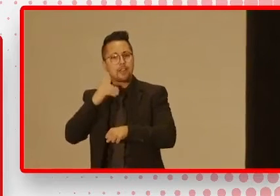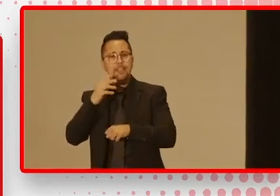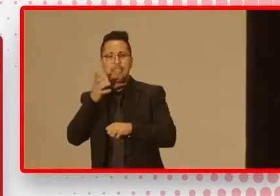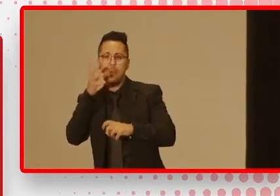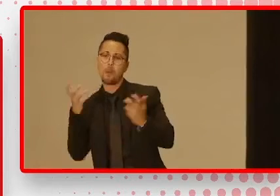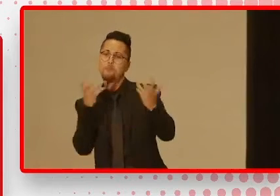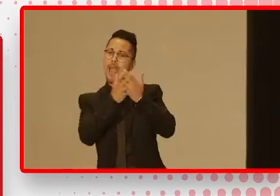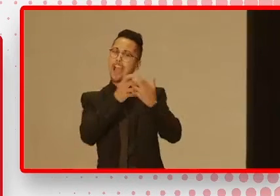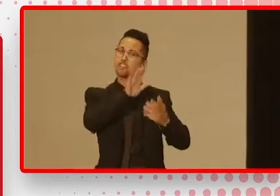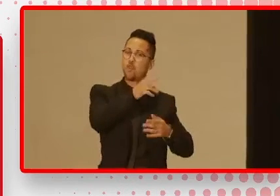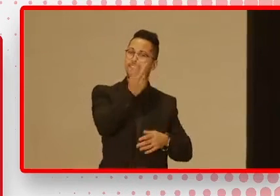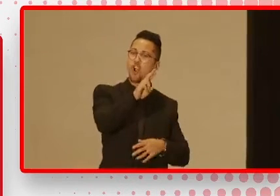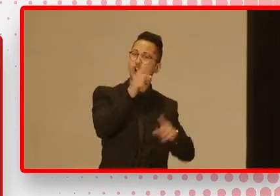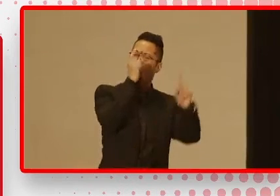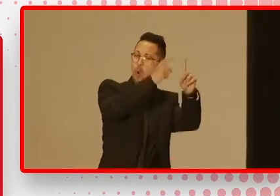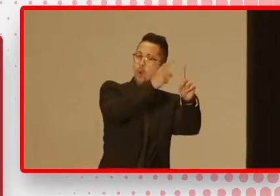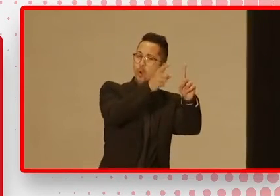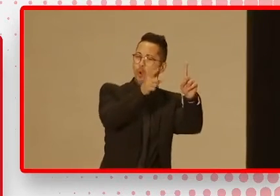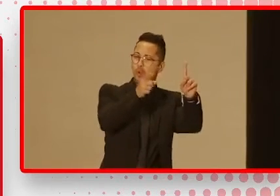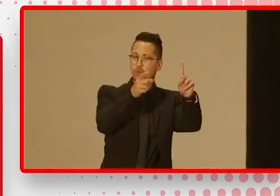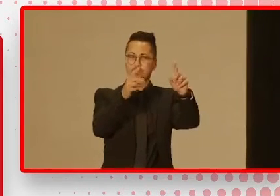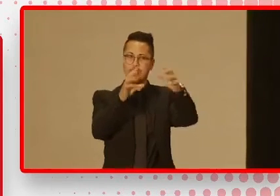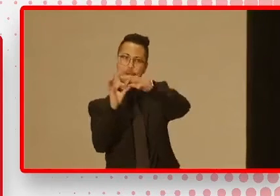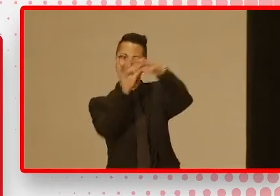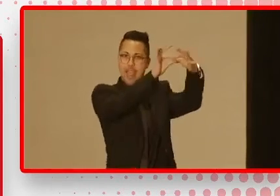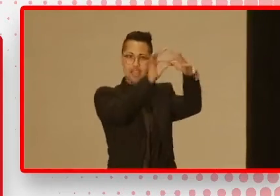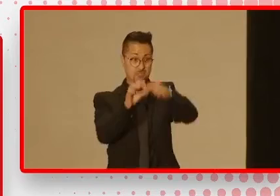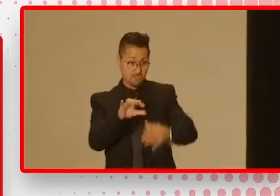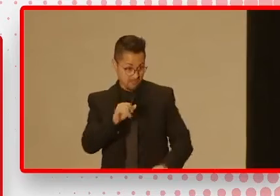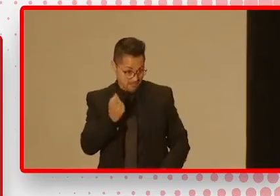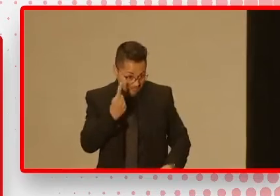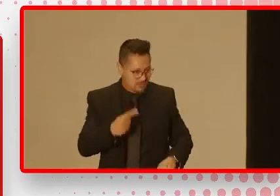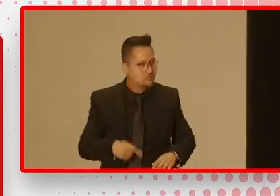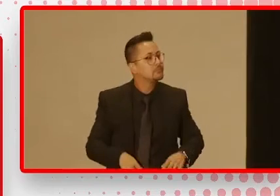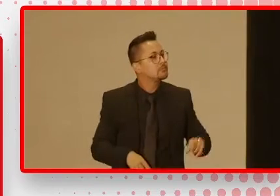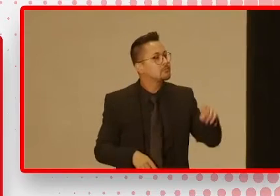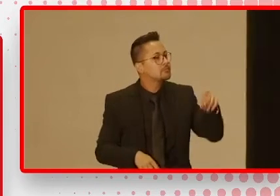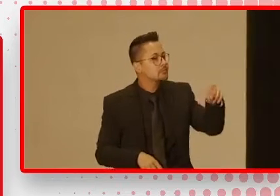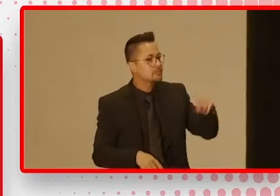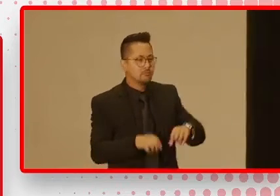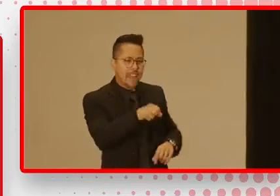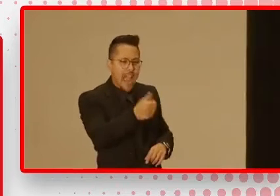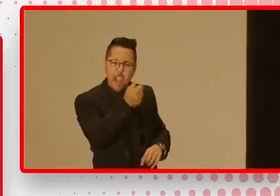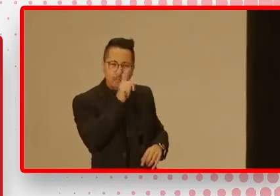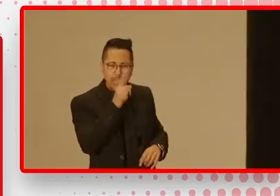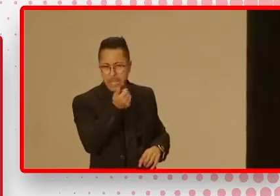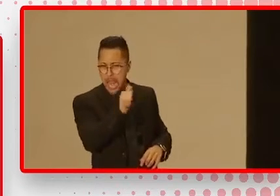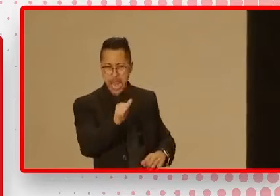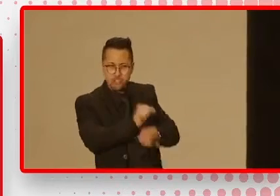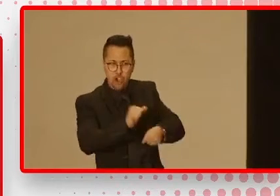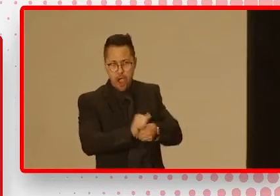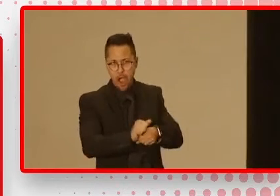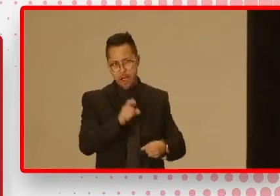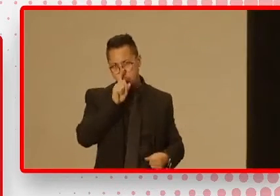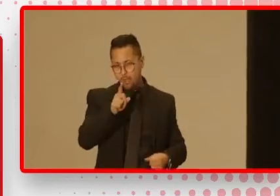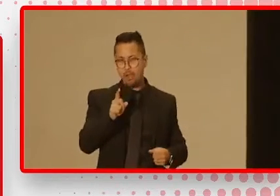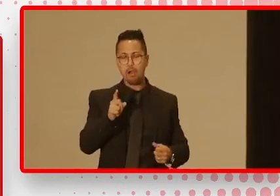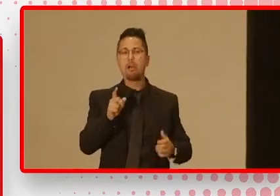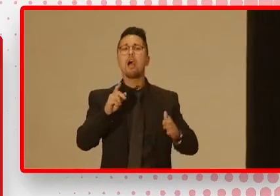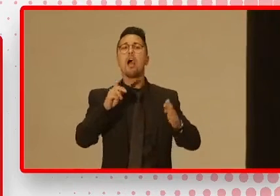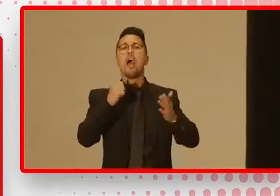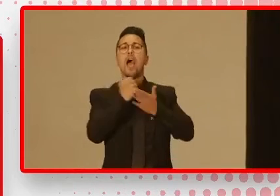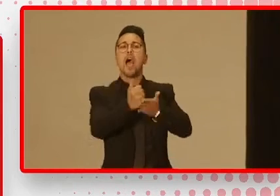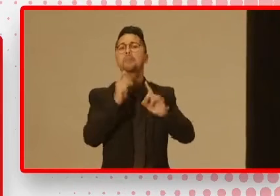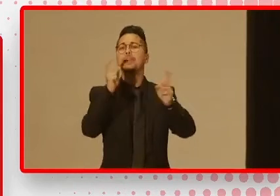has. Does that help? Yeah, because technically any job will help give you the soft skills.